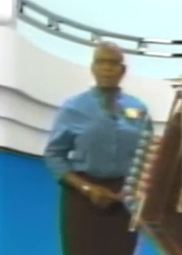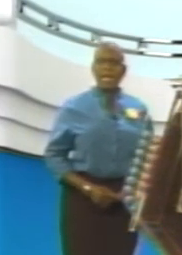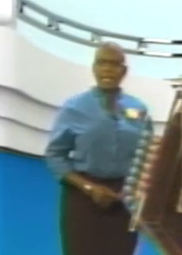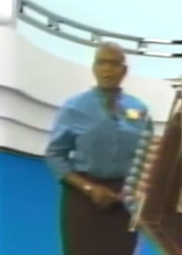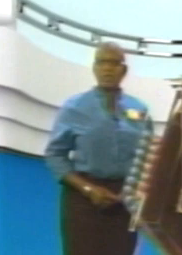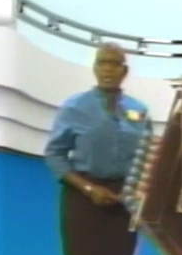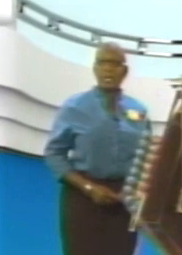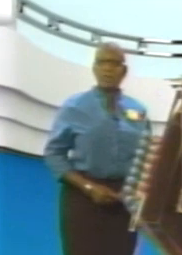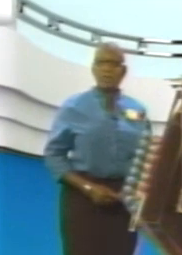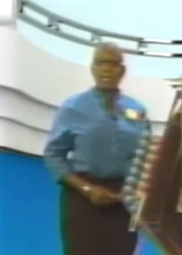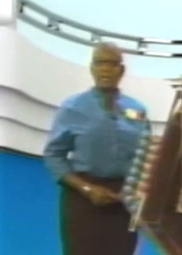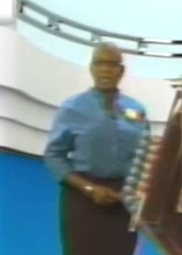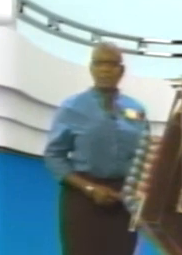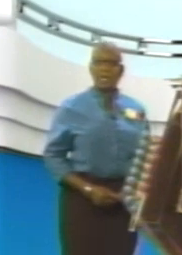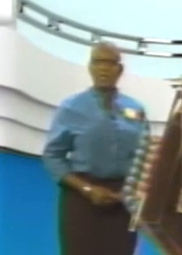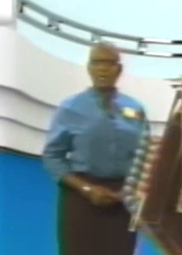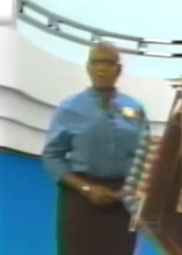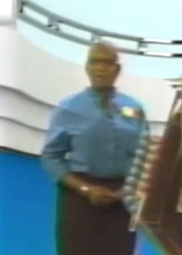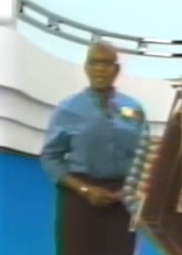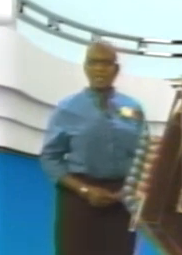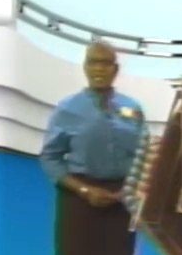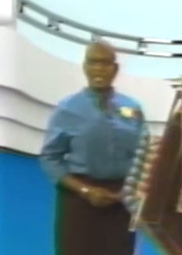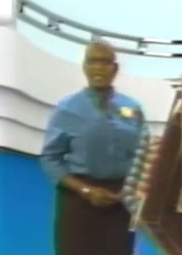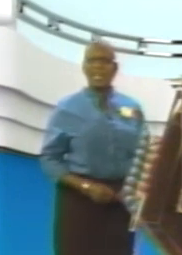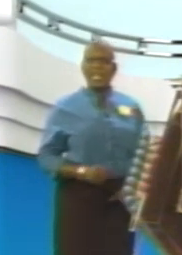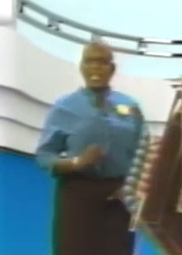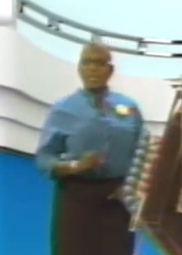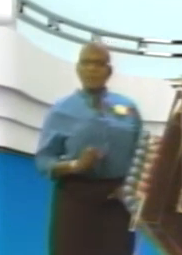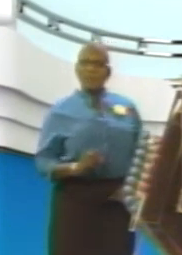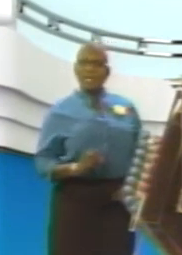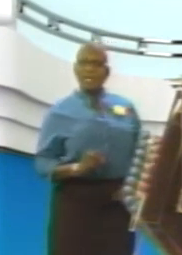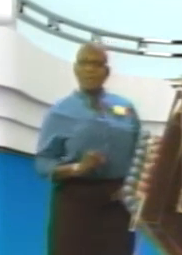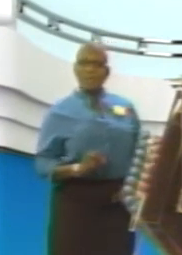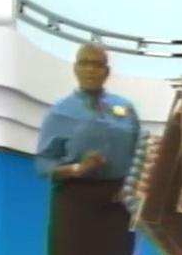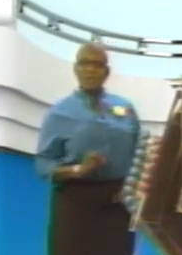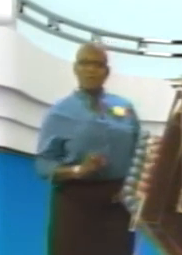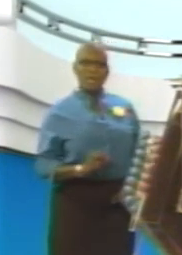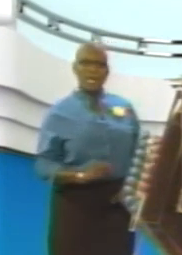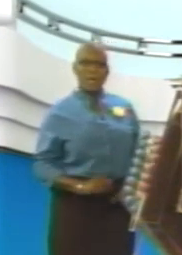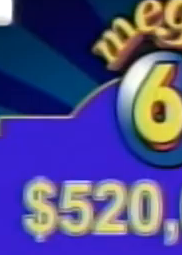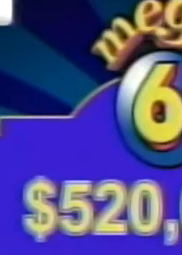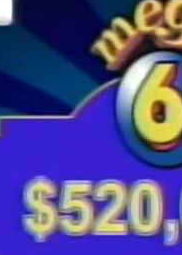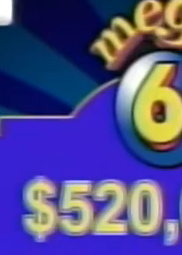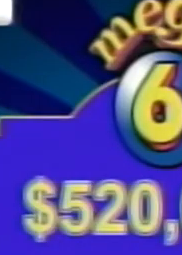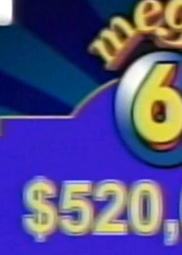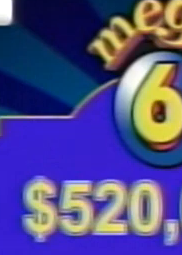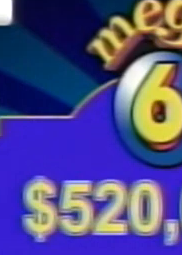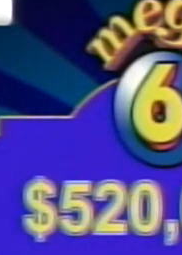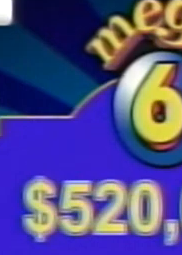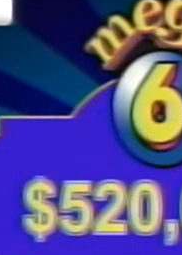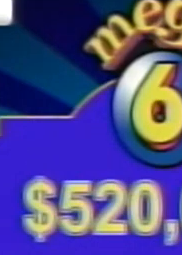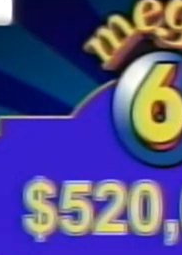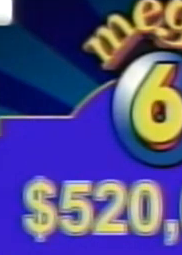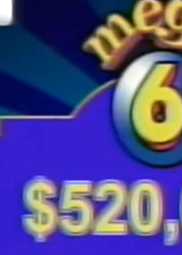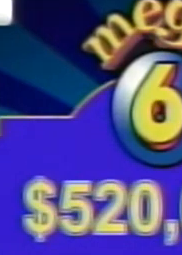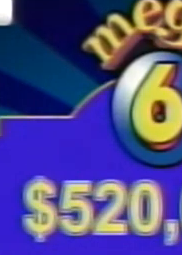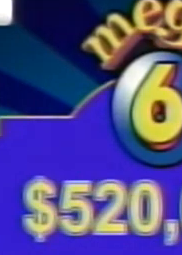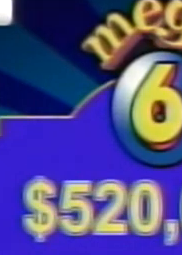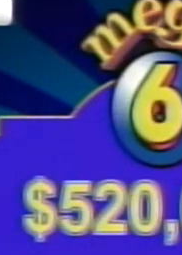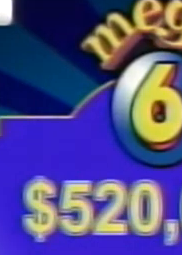been paid out to lucky Mega 6 players so far this year. And if your lucky numbers are drawn now, you could wind up with